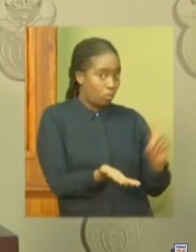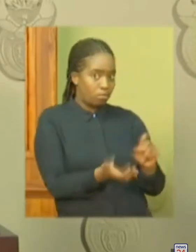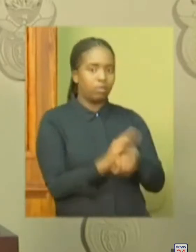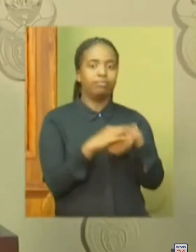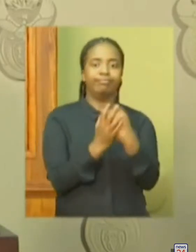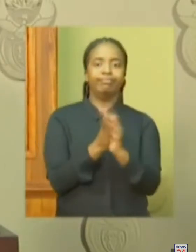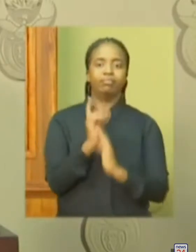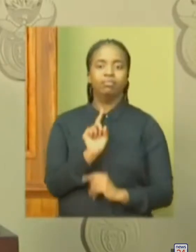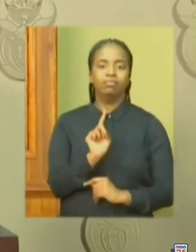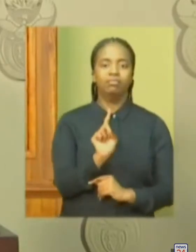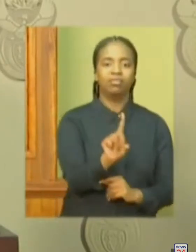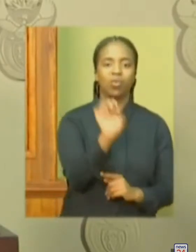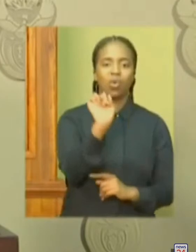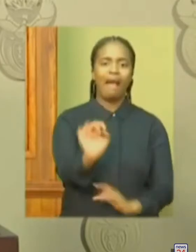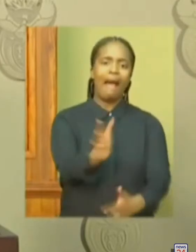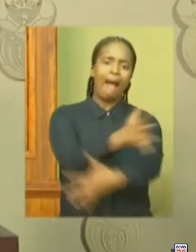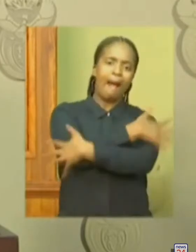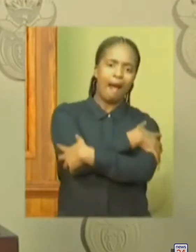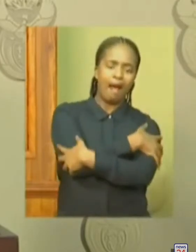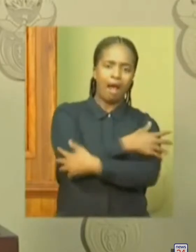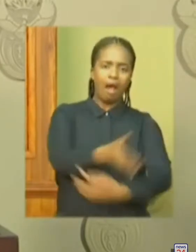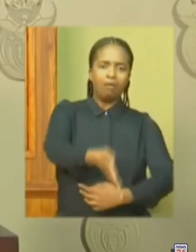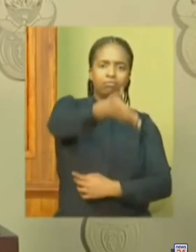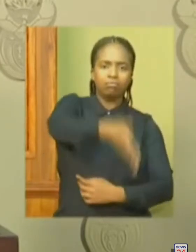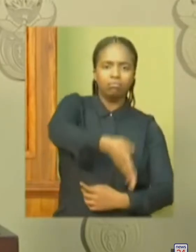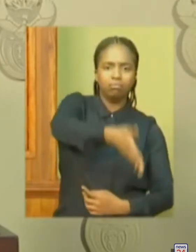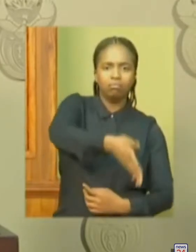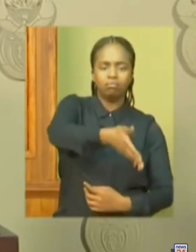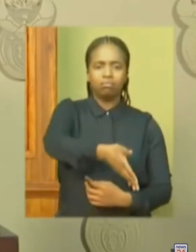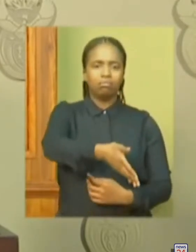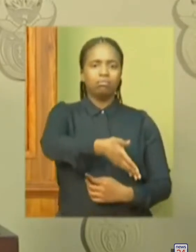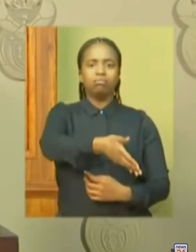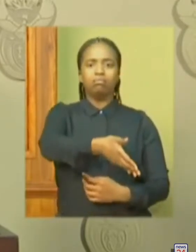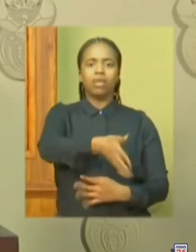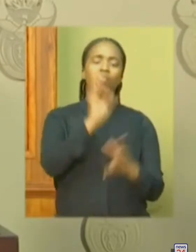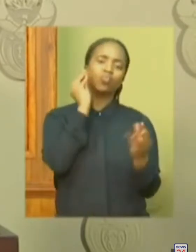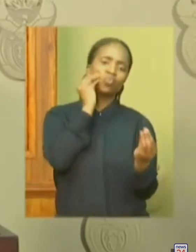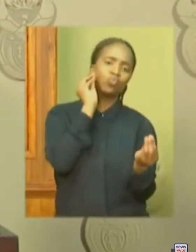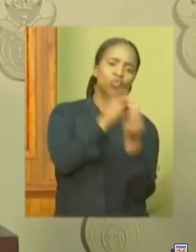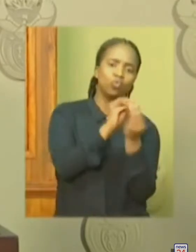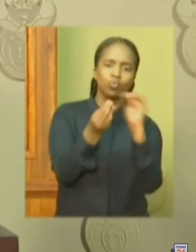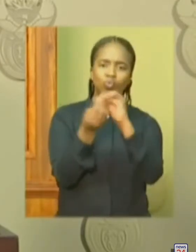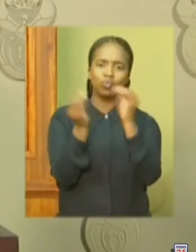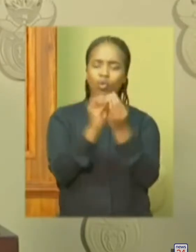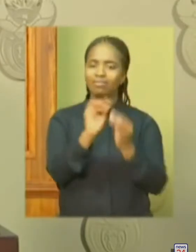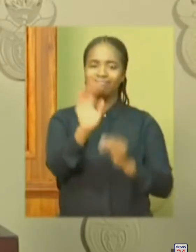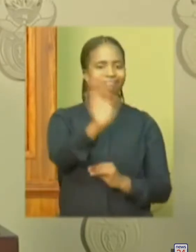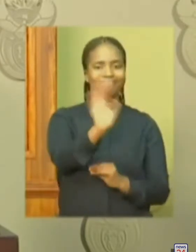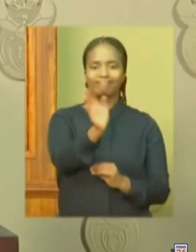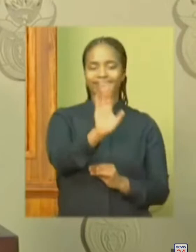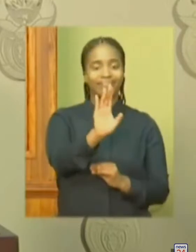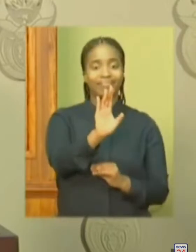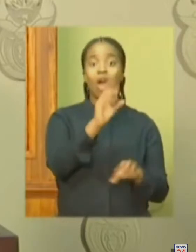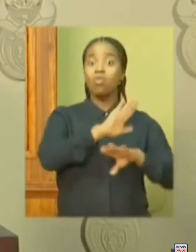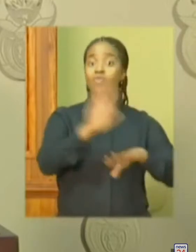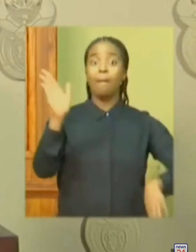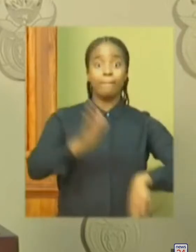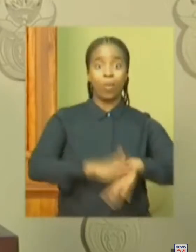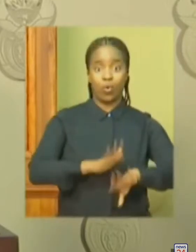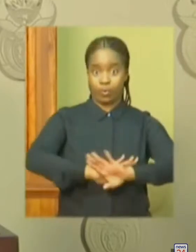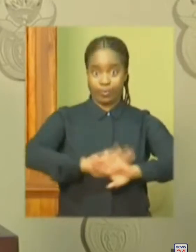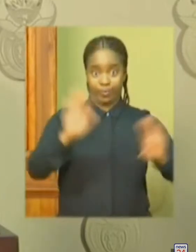hands. The hugging and shaking of hands and kissing is a thing of the